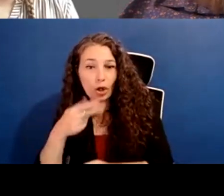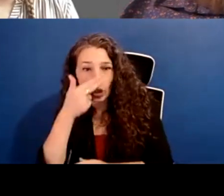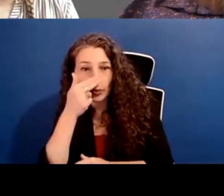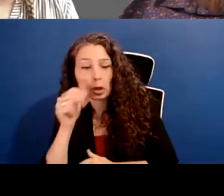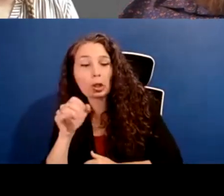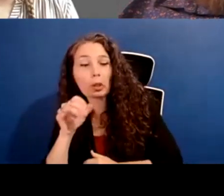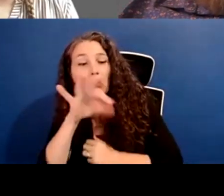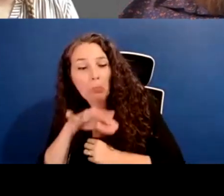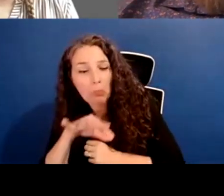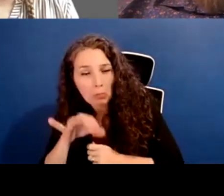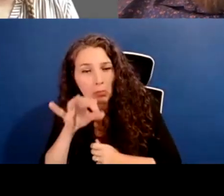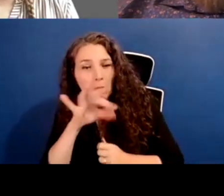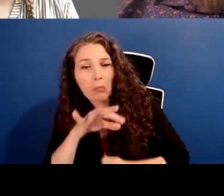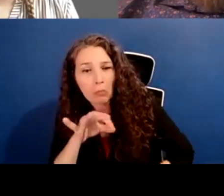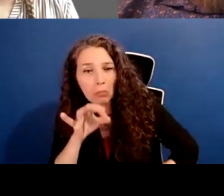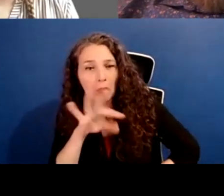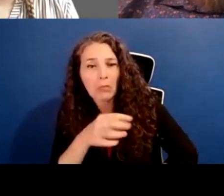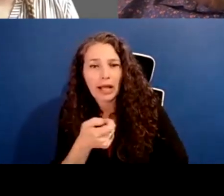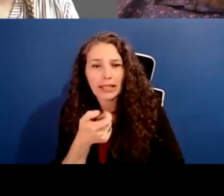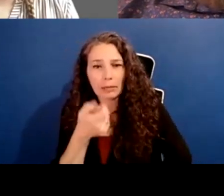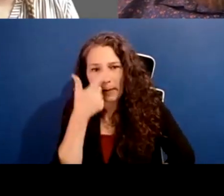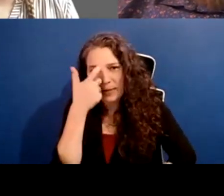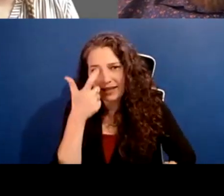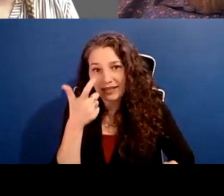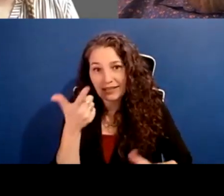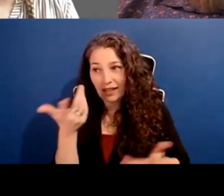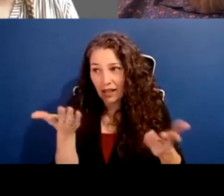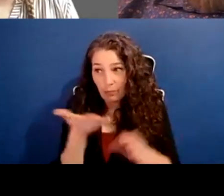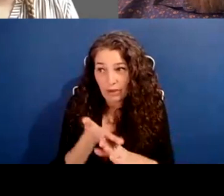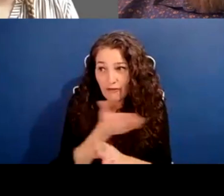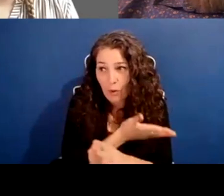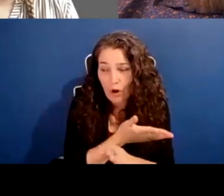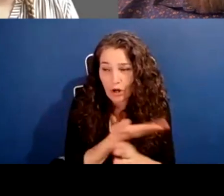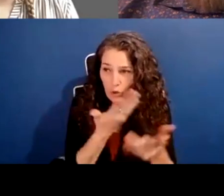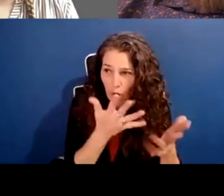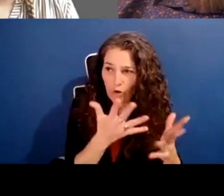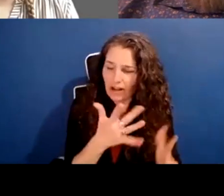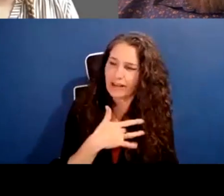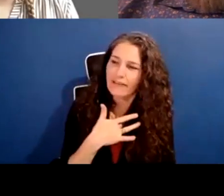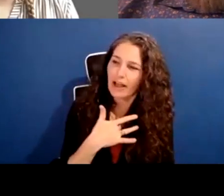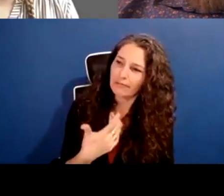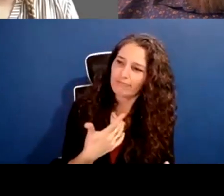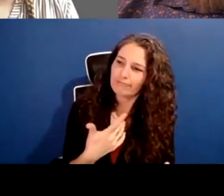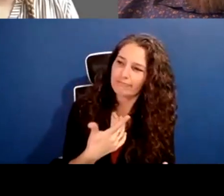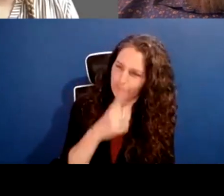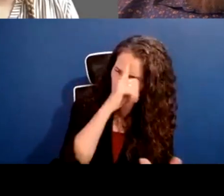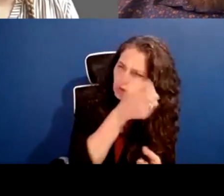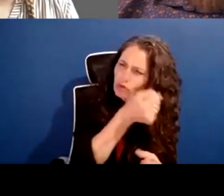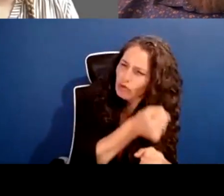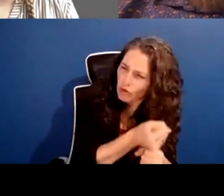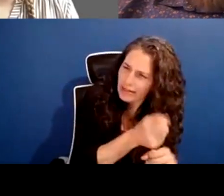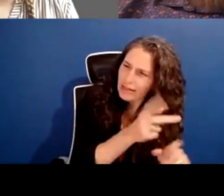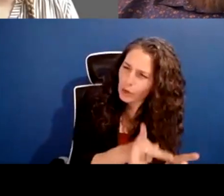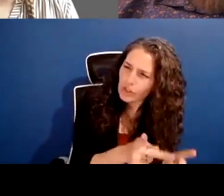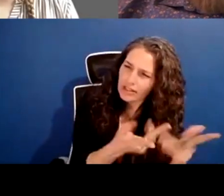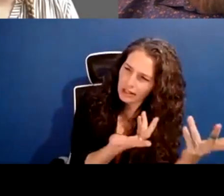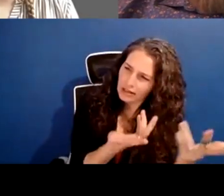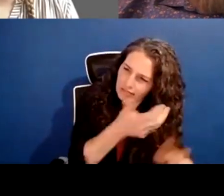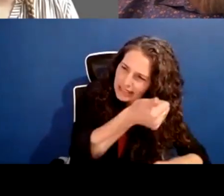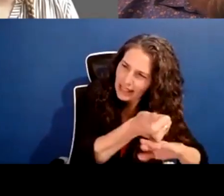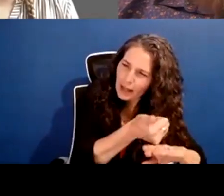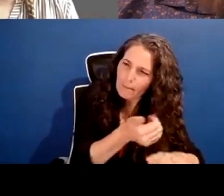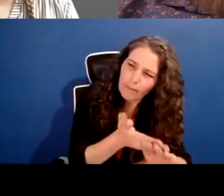that trust that allows for, allows for that opportunity.